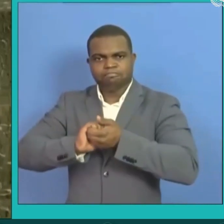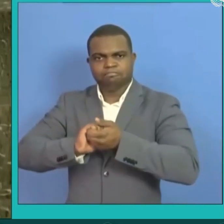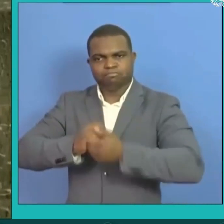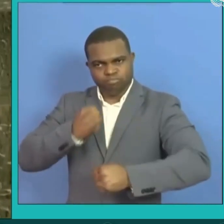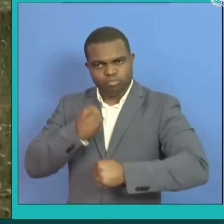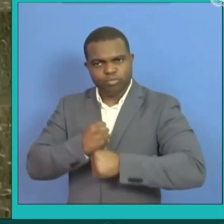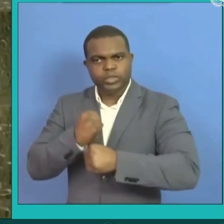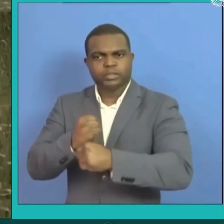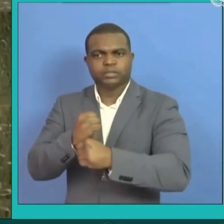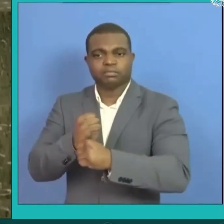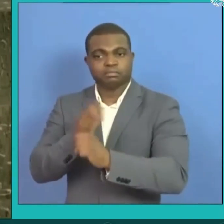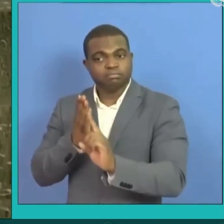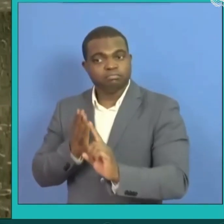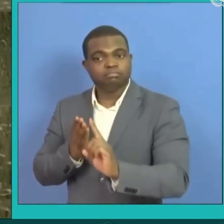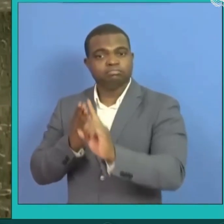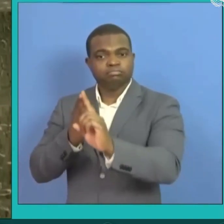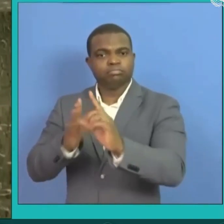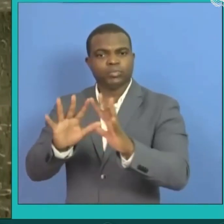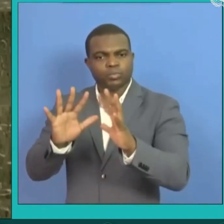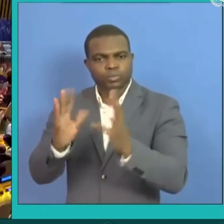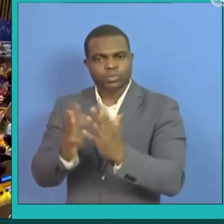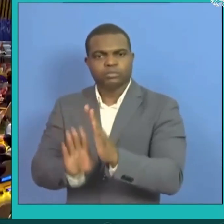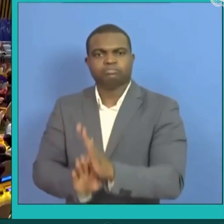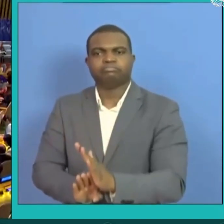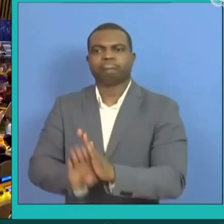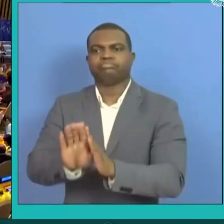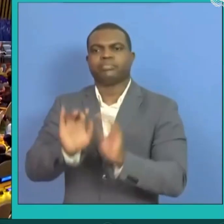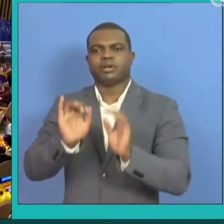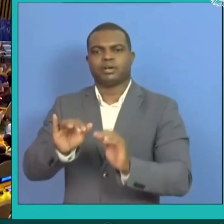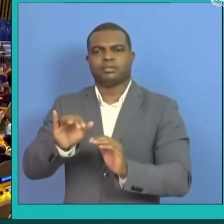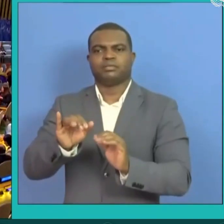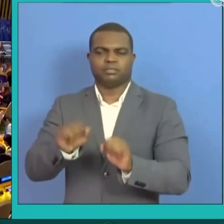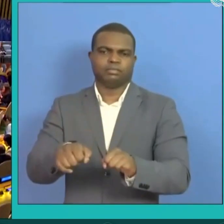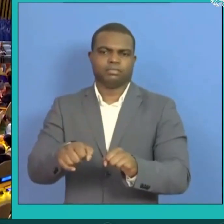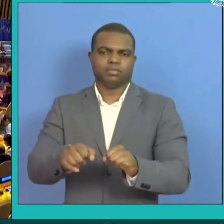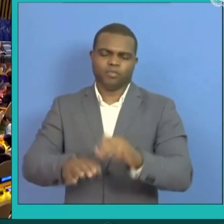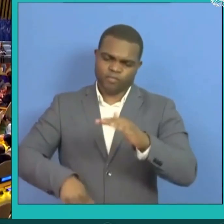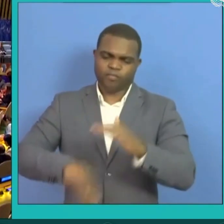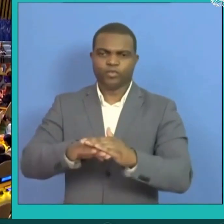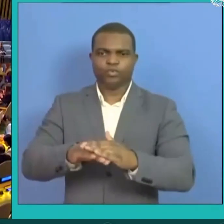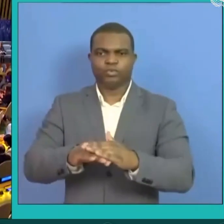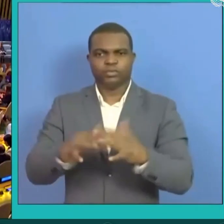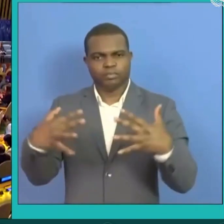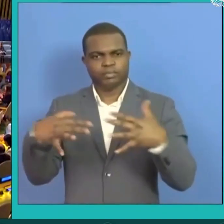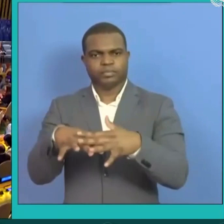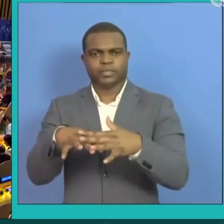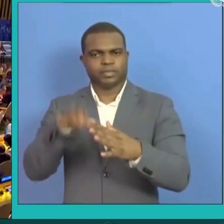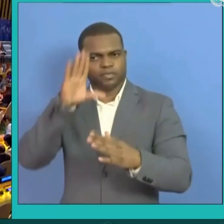Sendai Framework. Thank you.